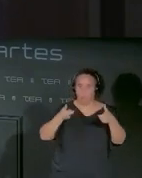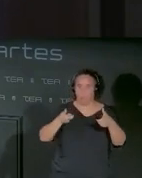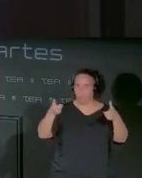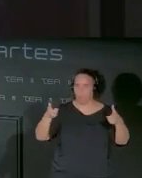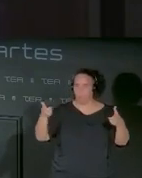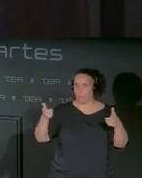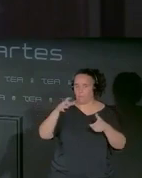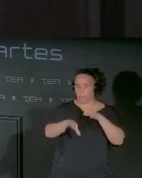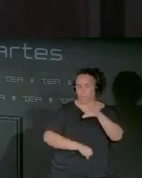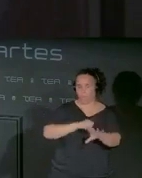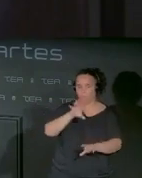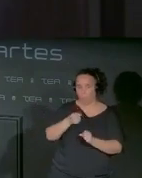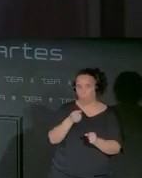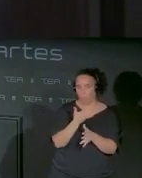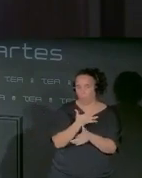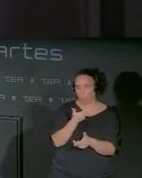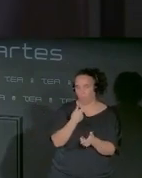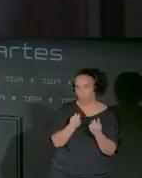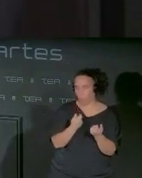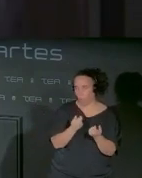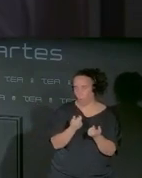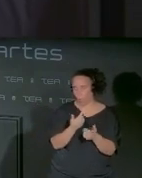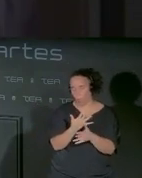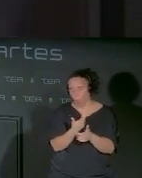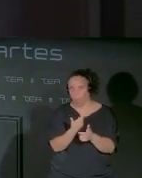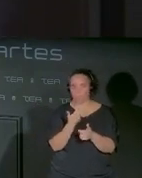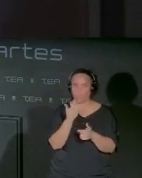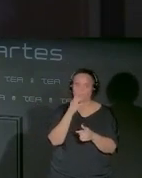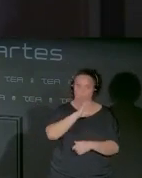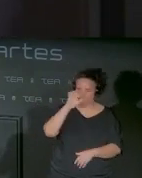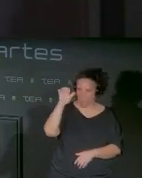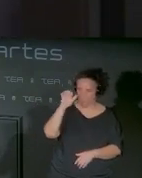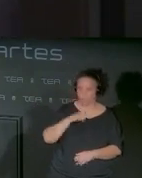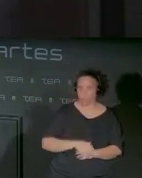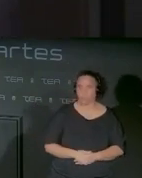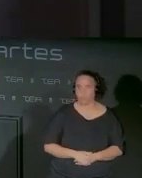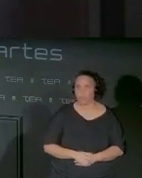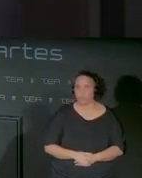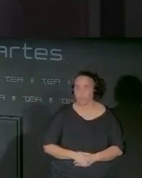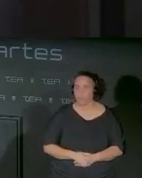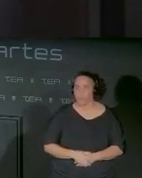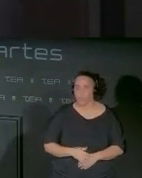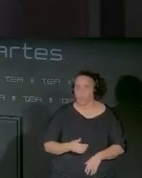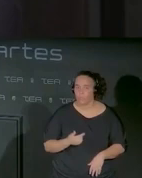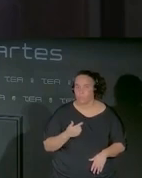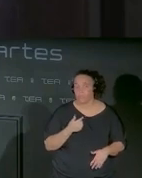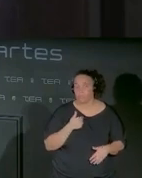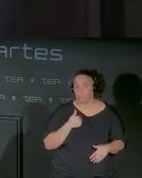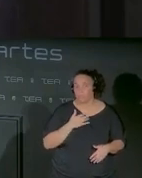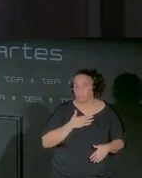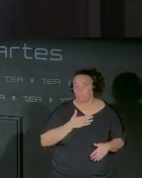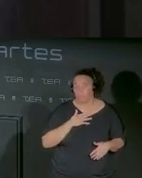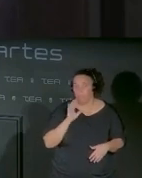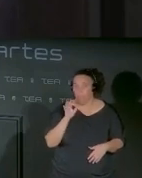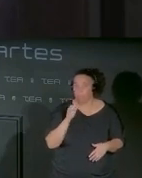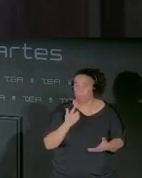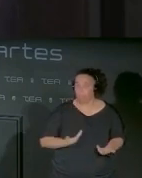So I will stay on that. No? So I have my own duties that I have to perform, and I will come to the fiscal incentive. But we have